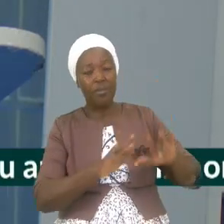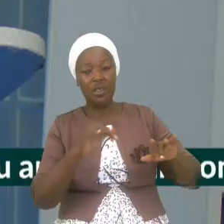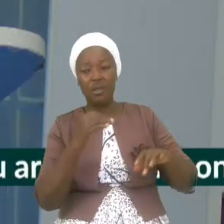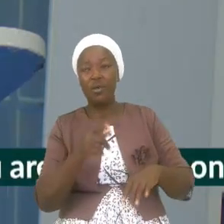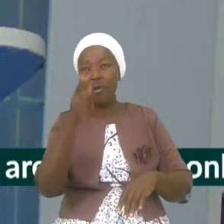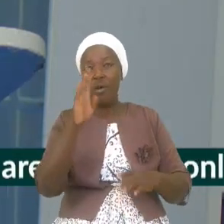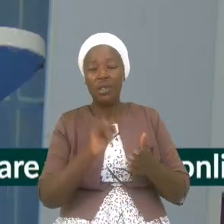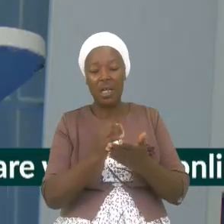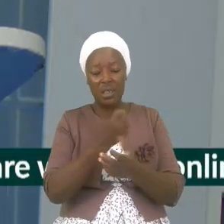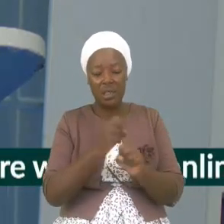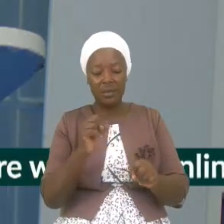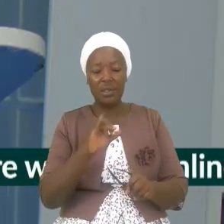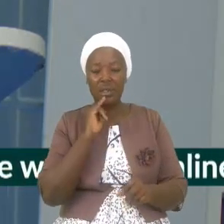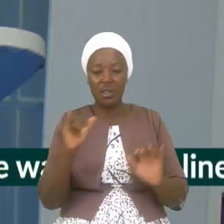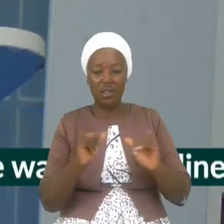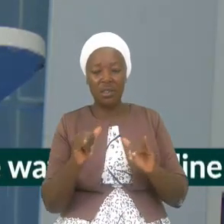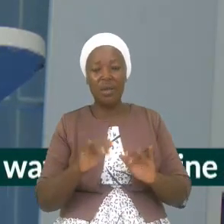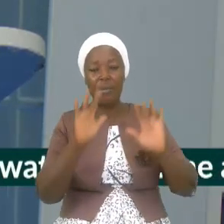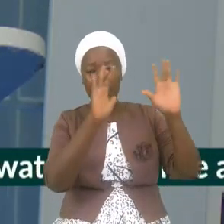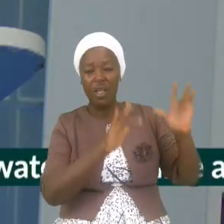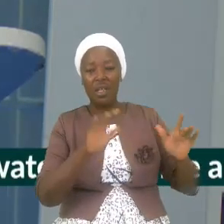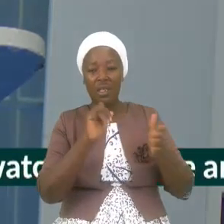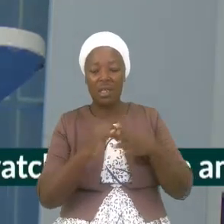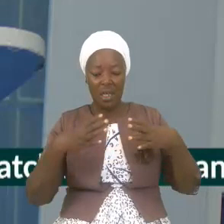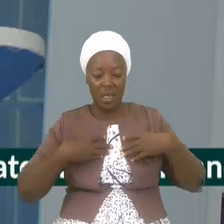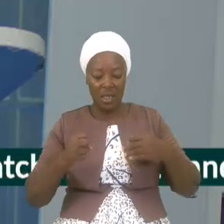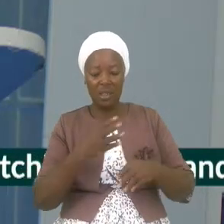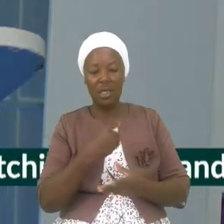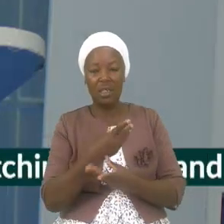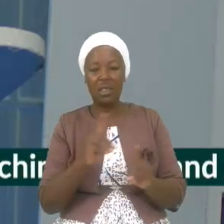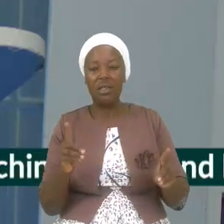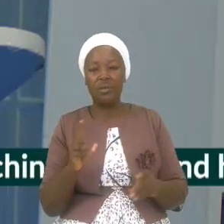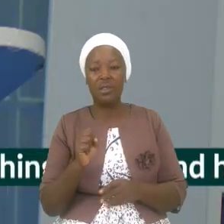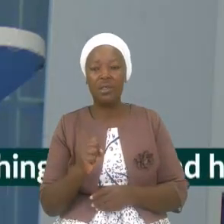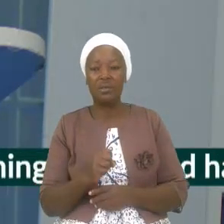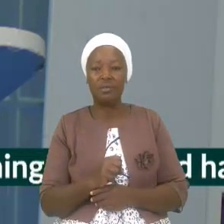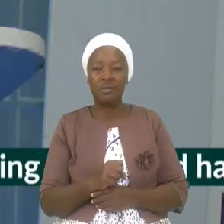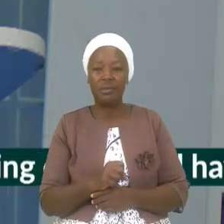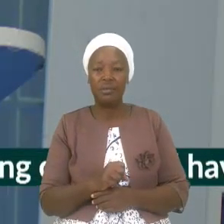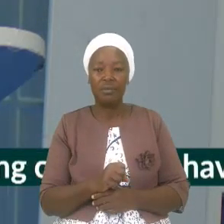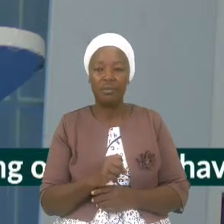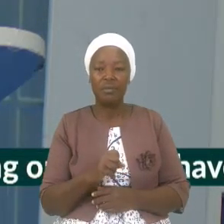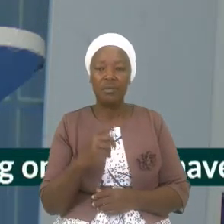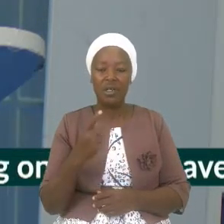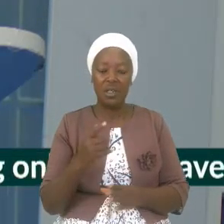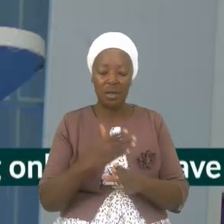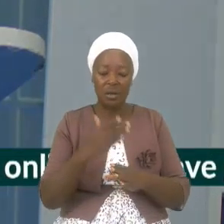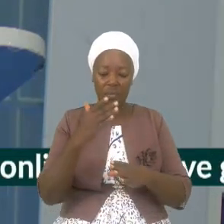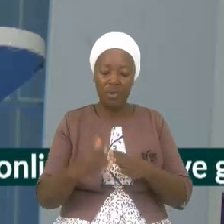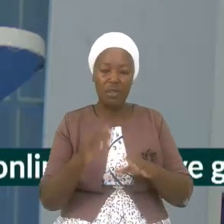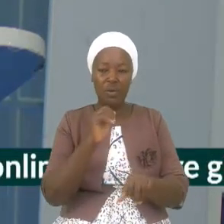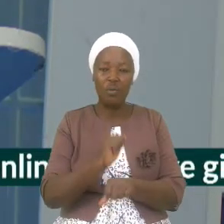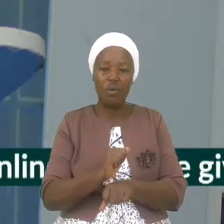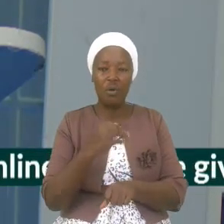delivers. The complete work of God's mercy will be accomplished in our life tonight in